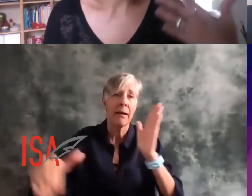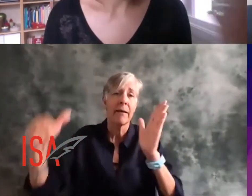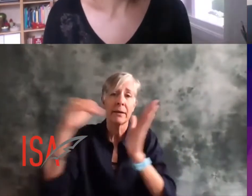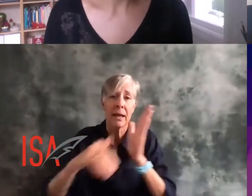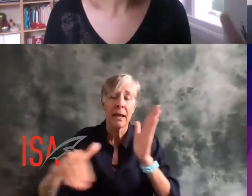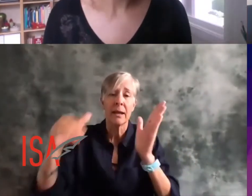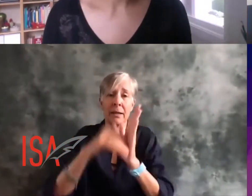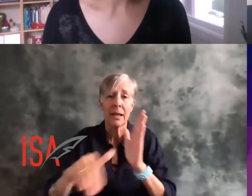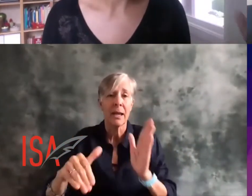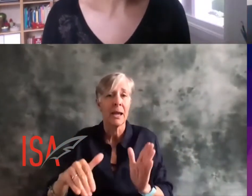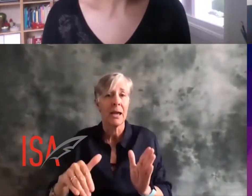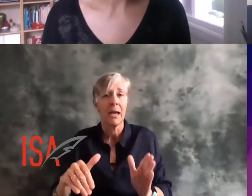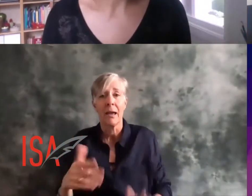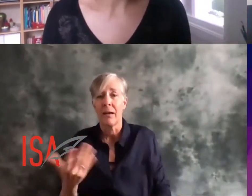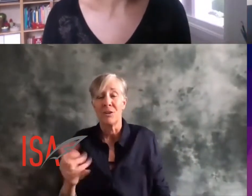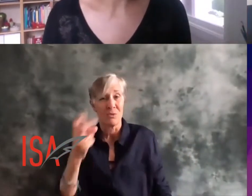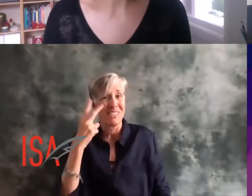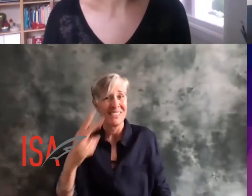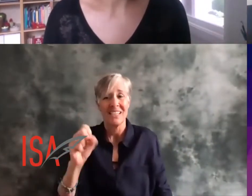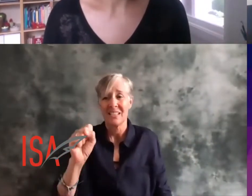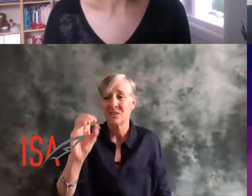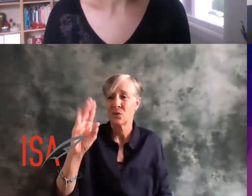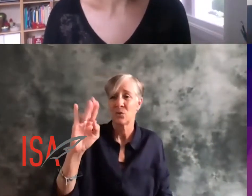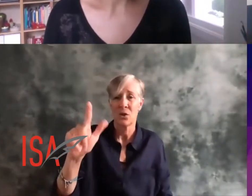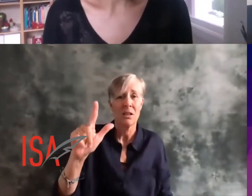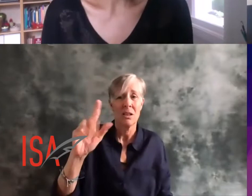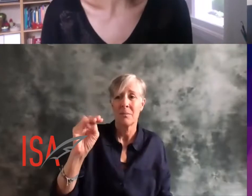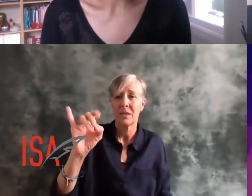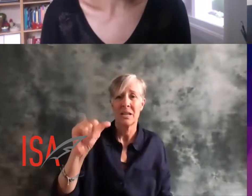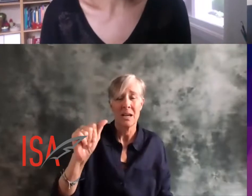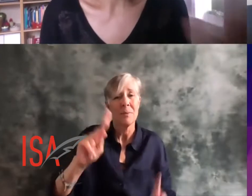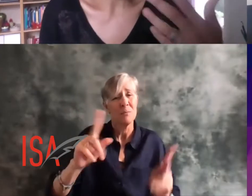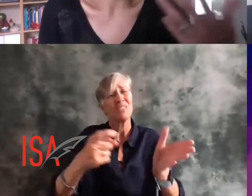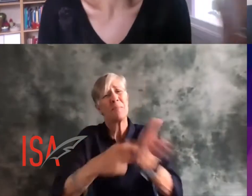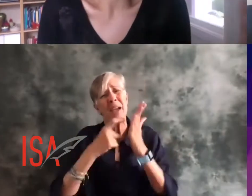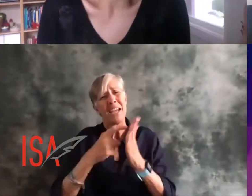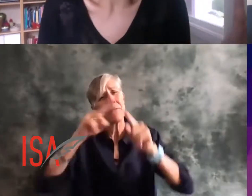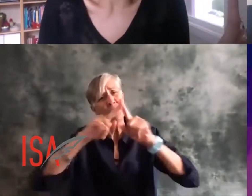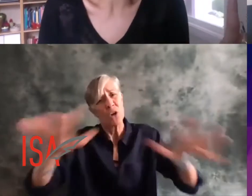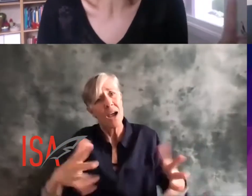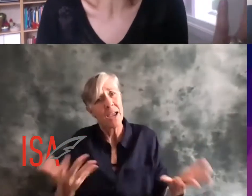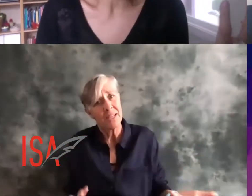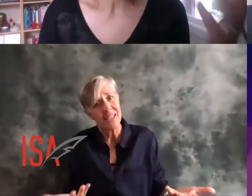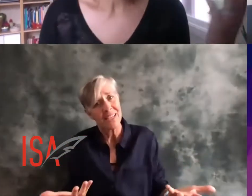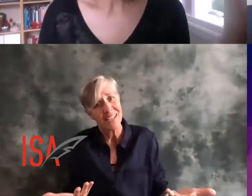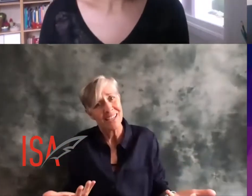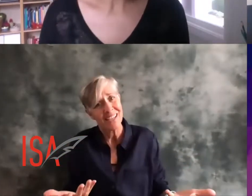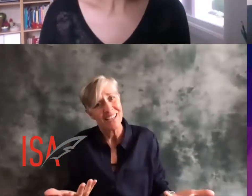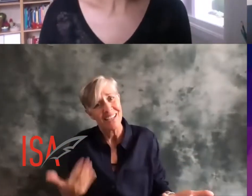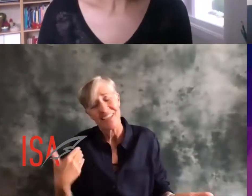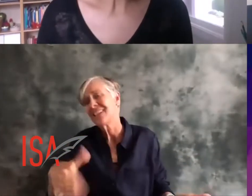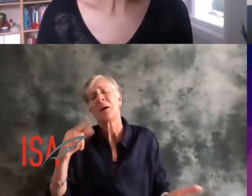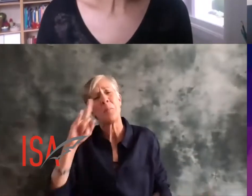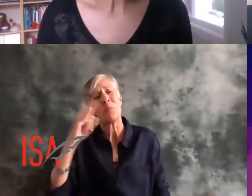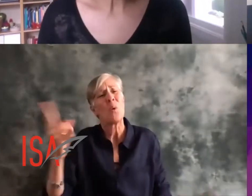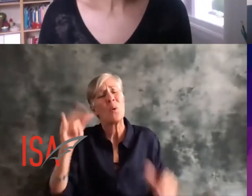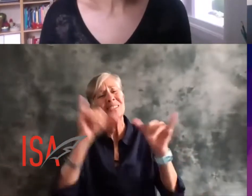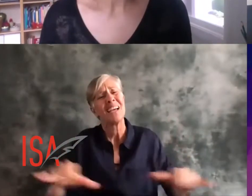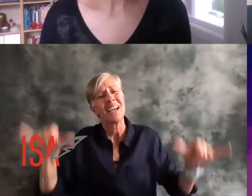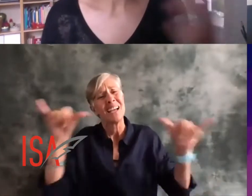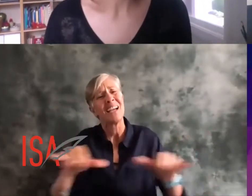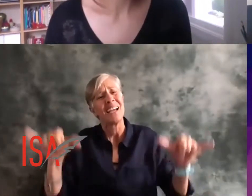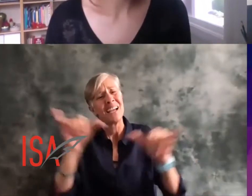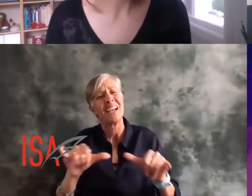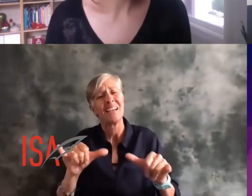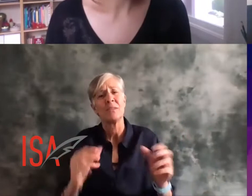as you can see easily on social media, are demanding variety just because they're bored. So there are